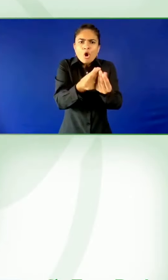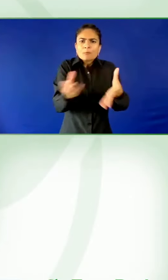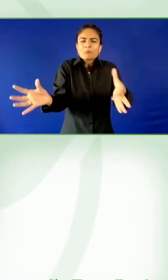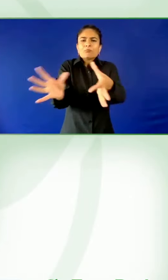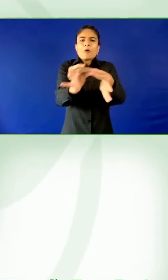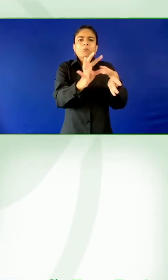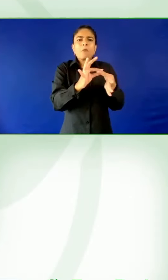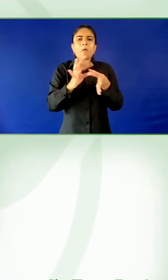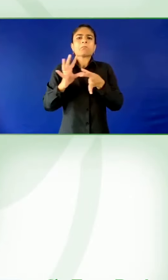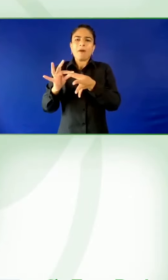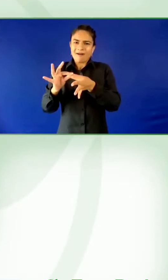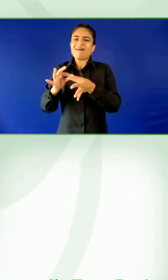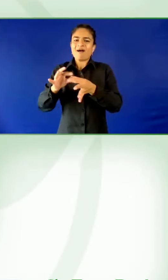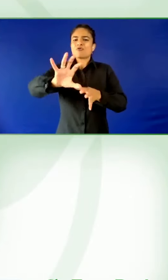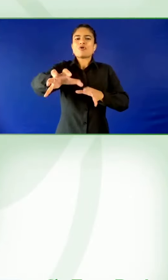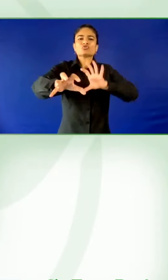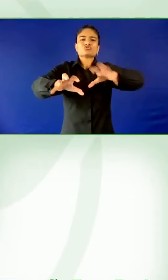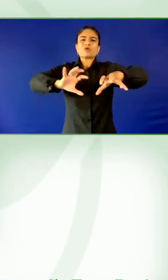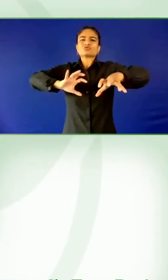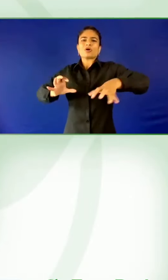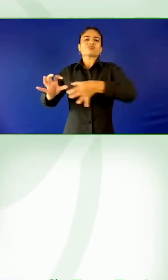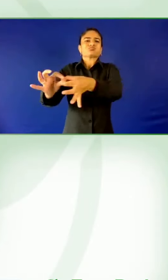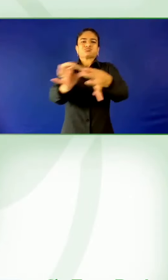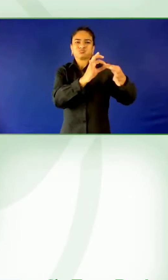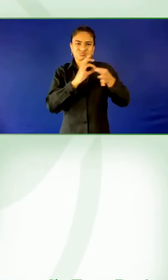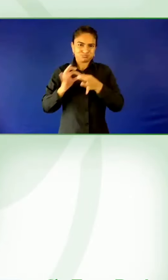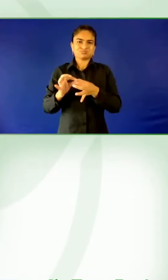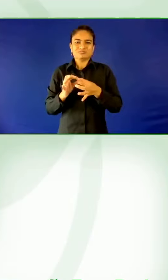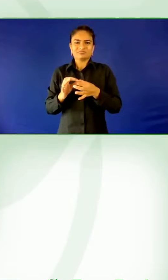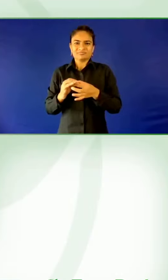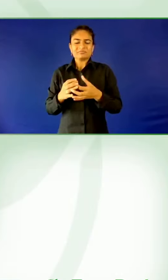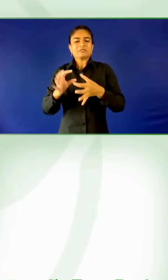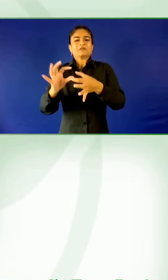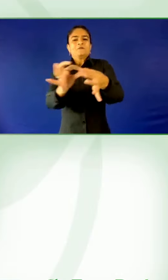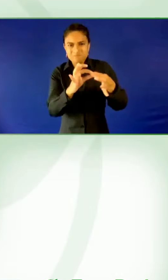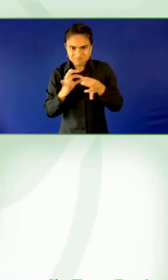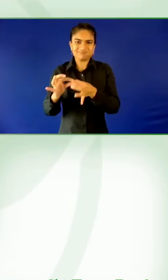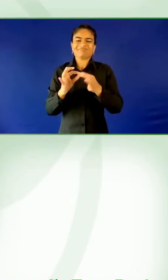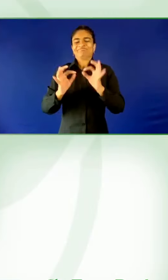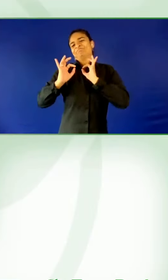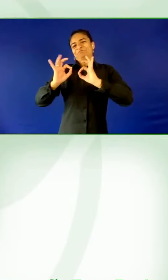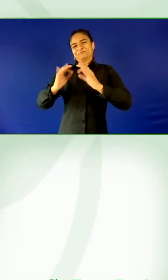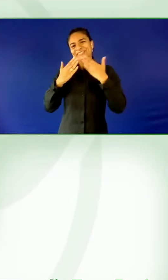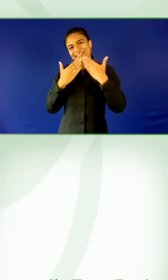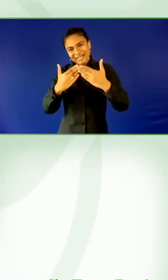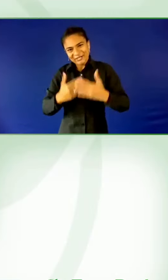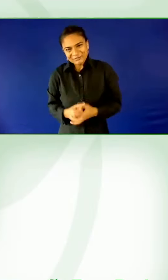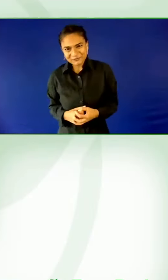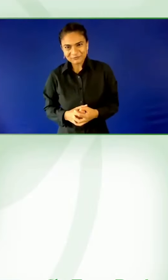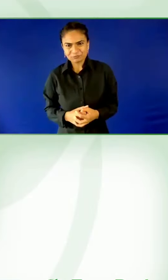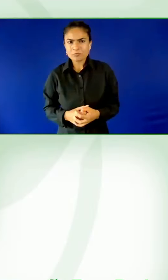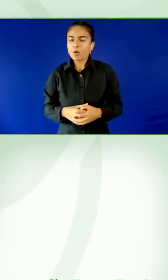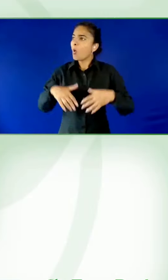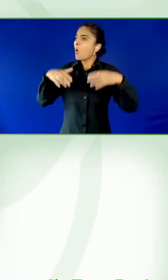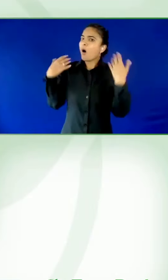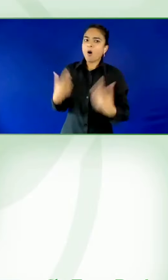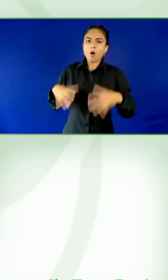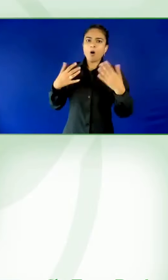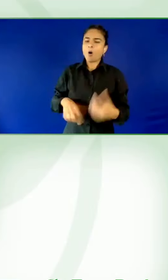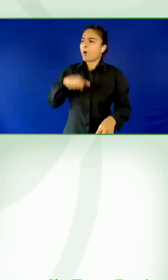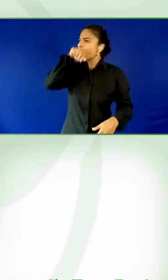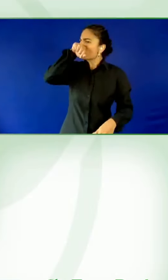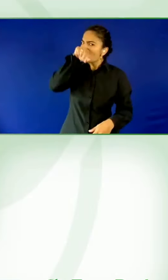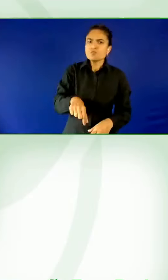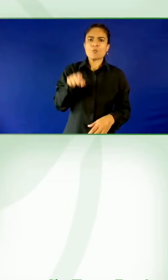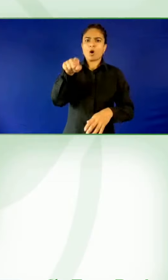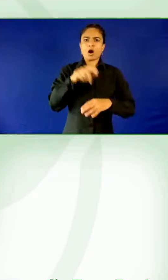it. It's absolutely a beautiful way of approaching this co-creation, co-innovation, co-design kind of work. And what you said about not